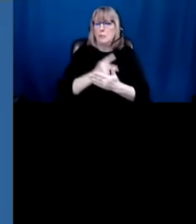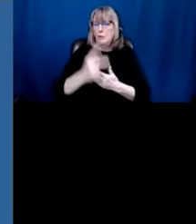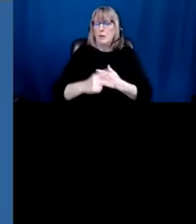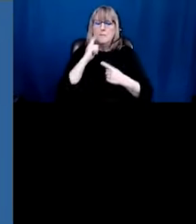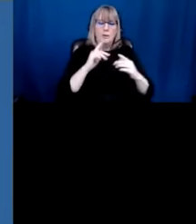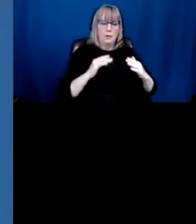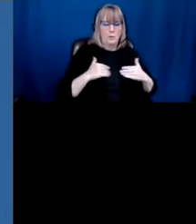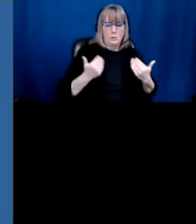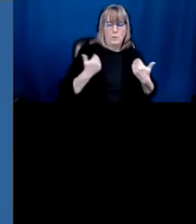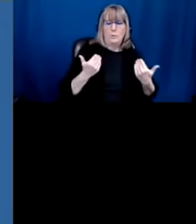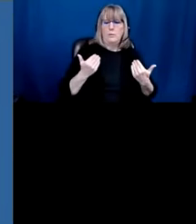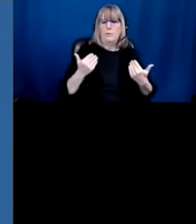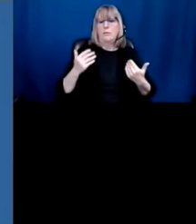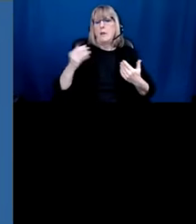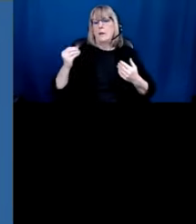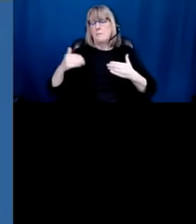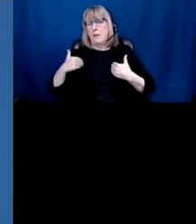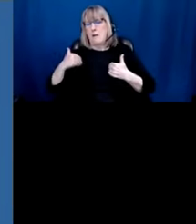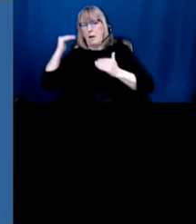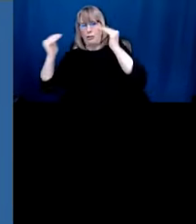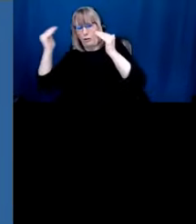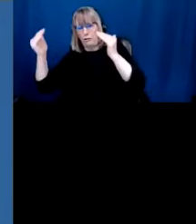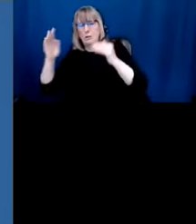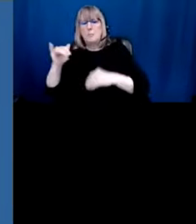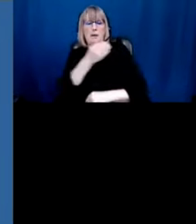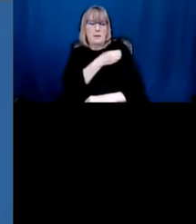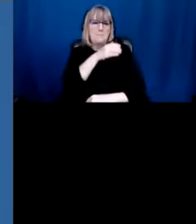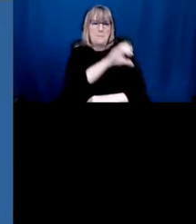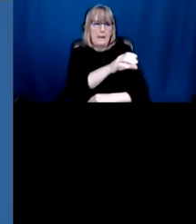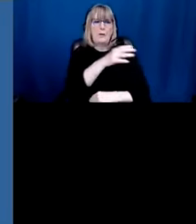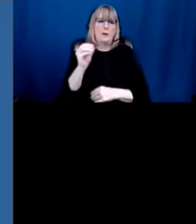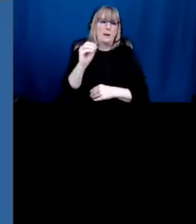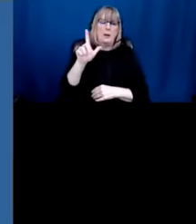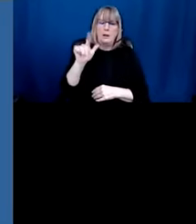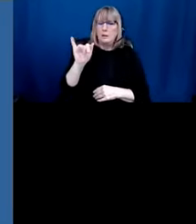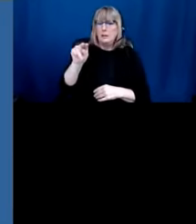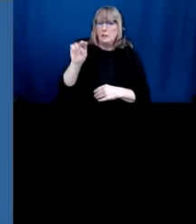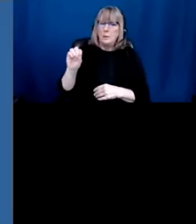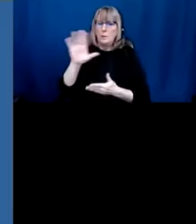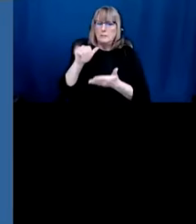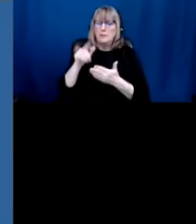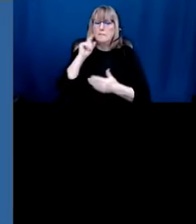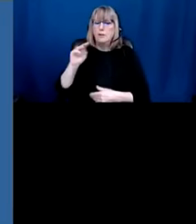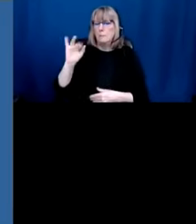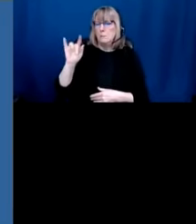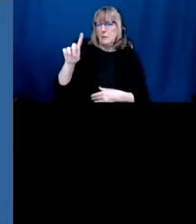primeros 2 fueron programas de entrenamiento para los